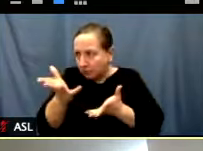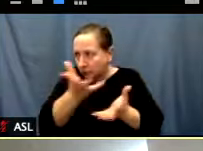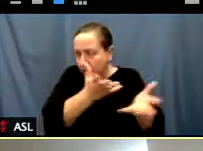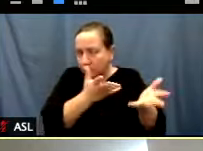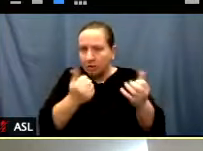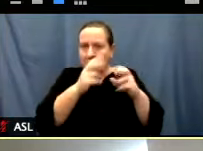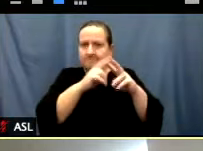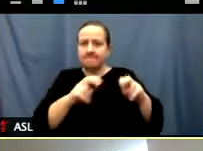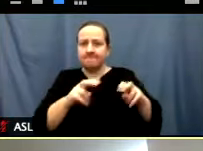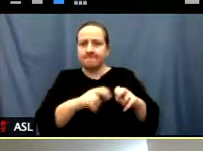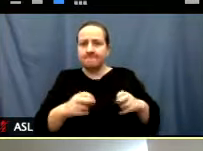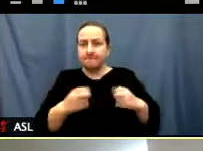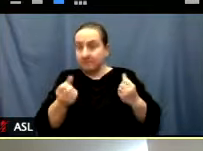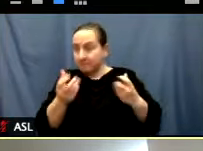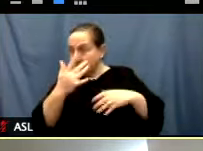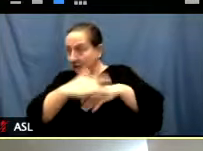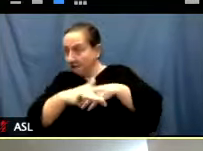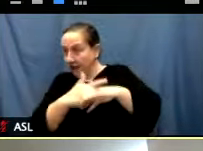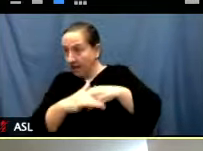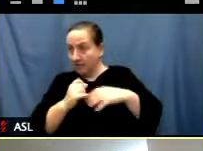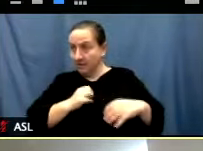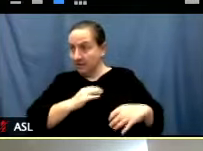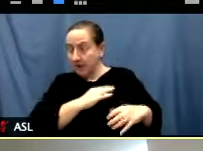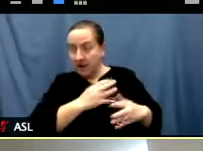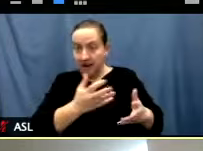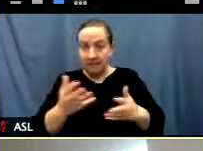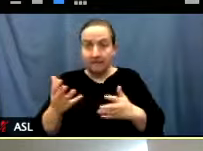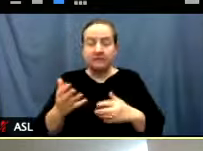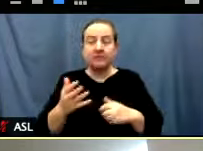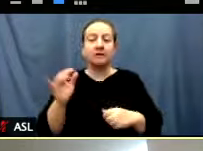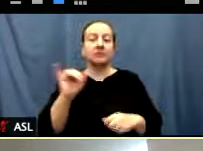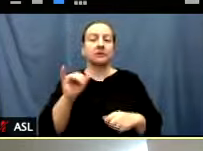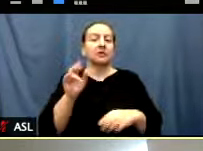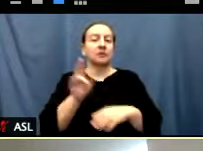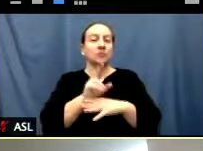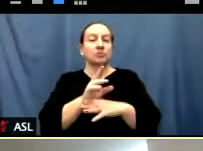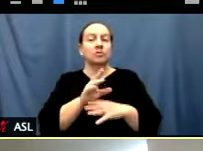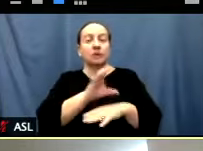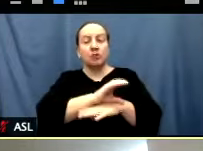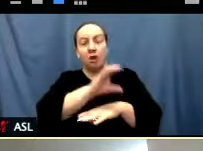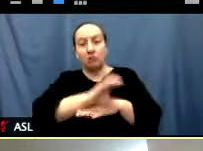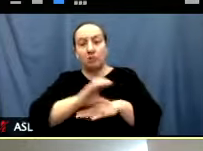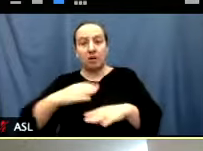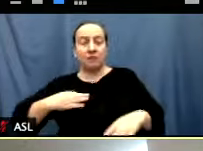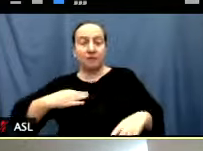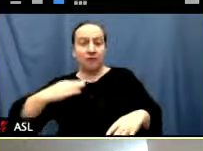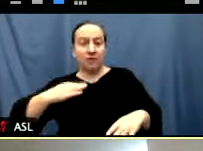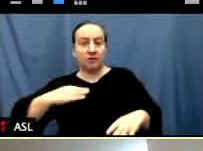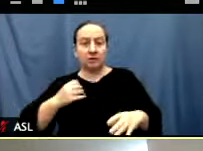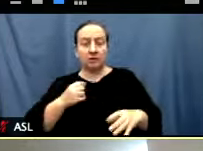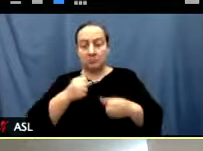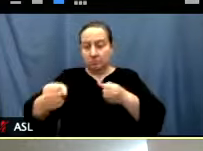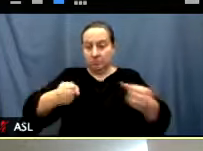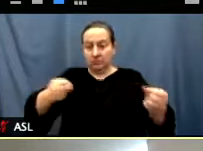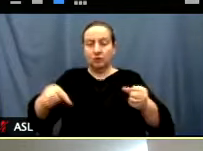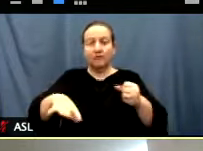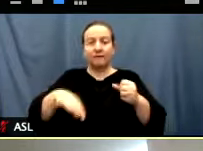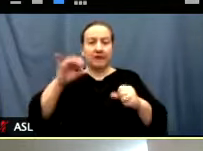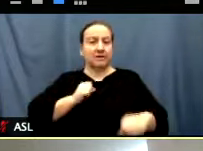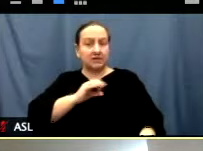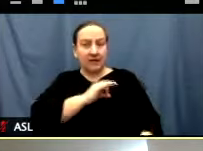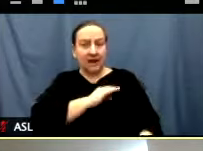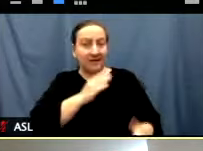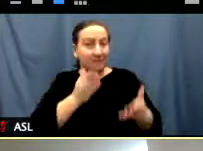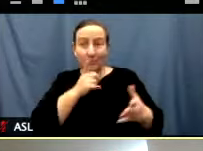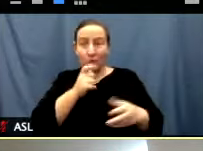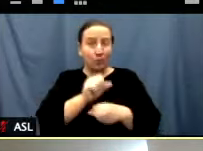assess the availability of staffing. We are also using the Colorado Volunteer Mobilizer to access staff who maybe aren't